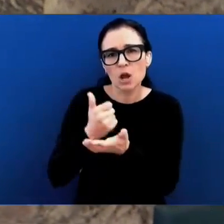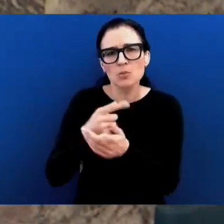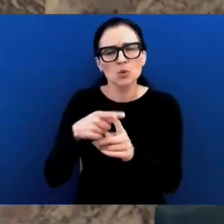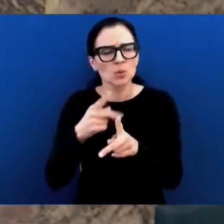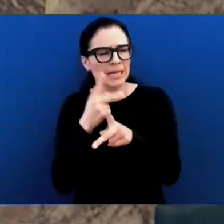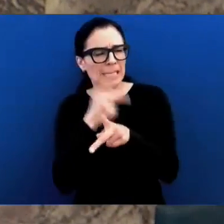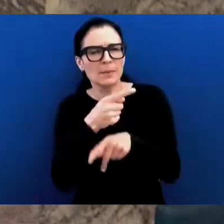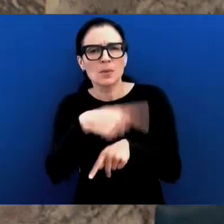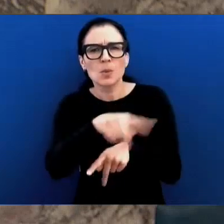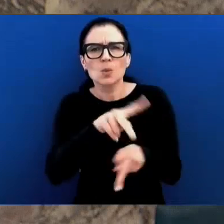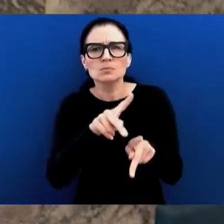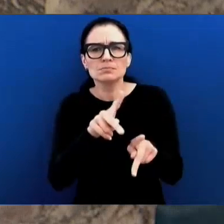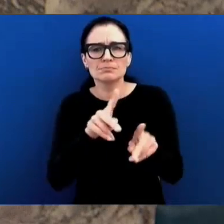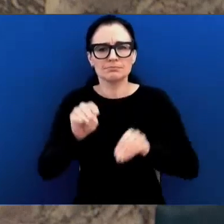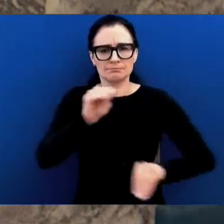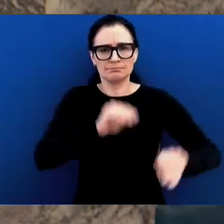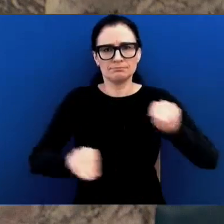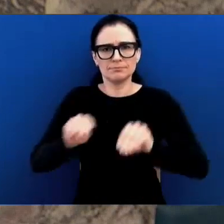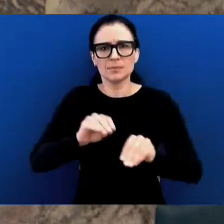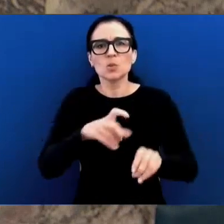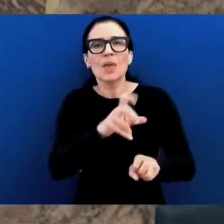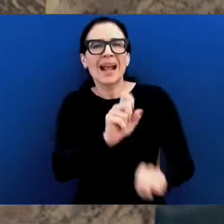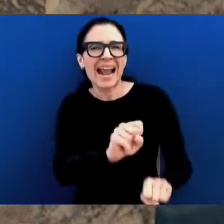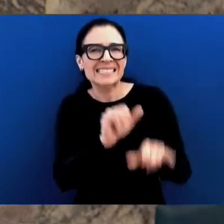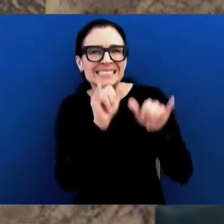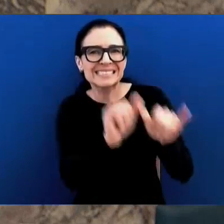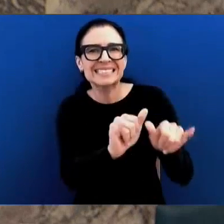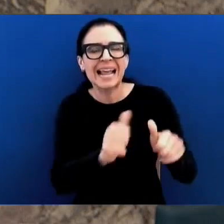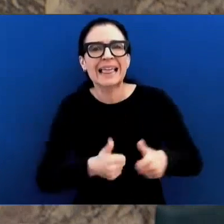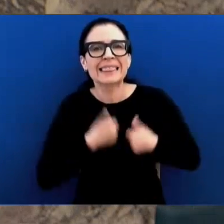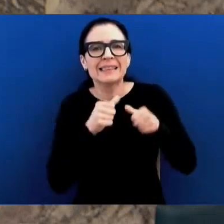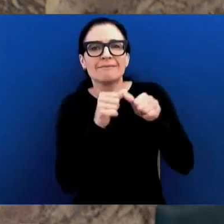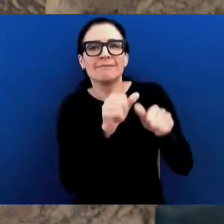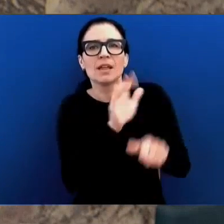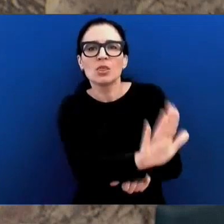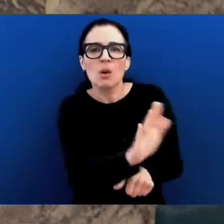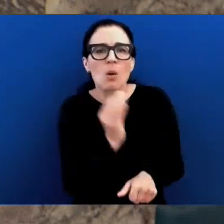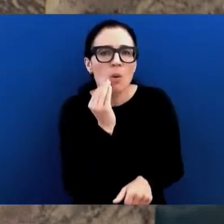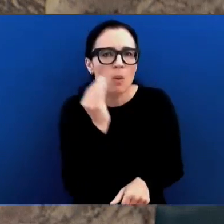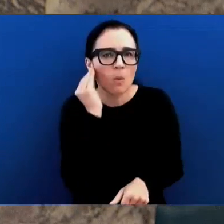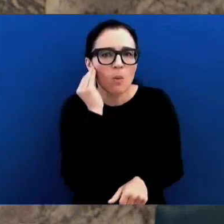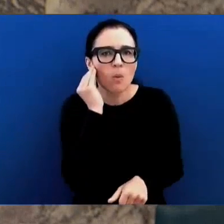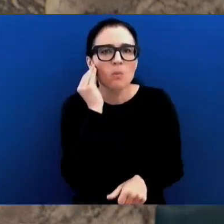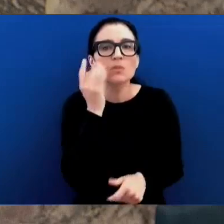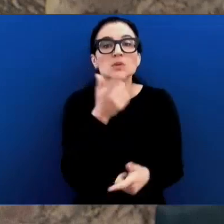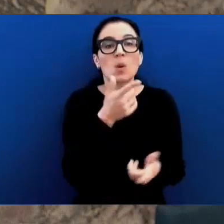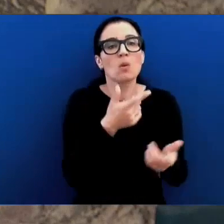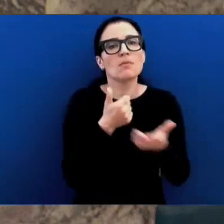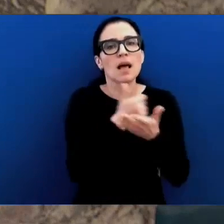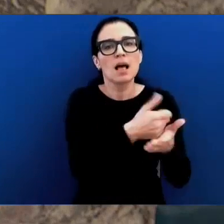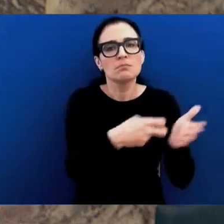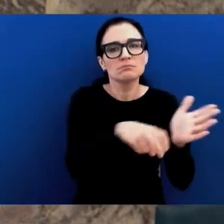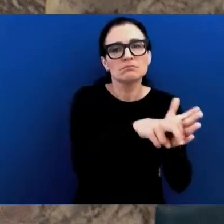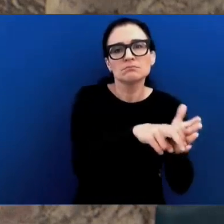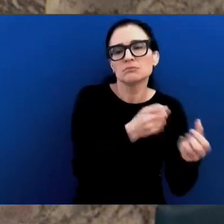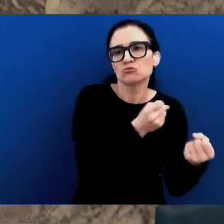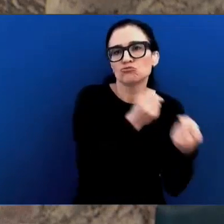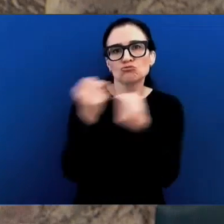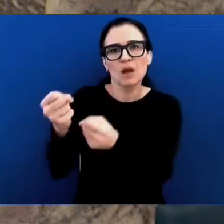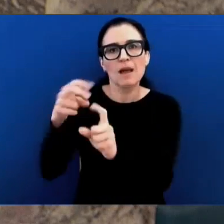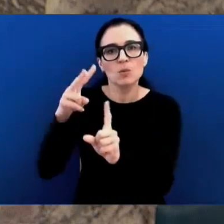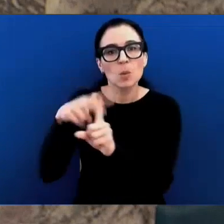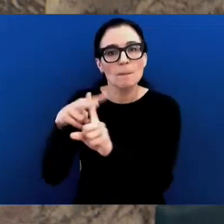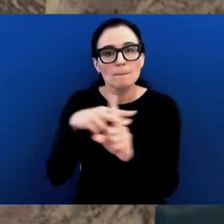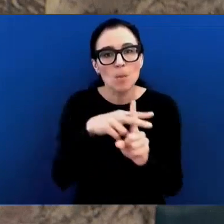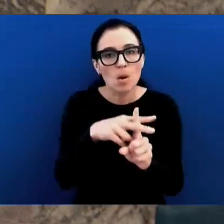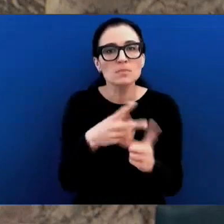grocery shopping, you know, rides to appointments, making sure seniors get those supports. We're actually building more seniors facilities as well in many